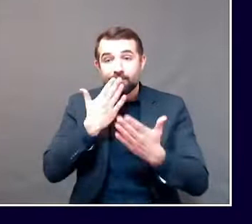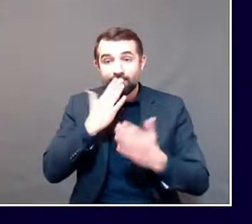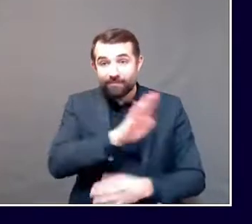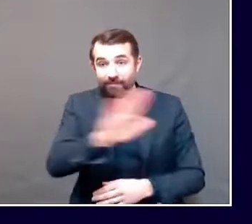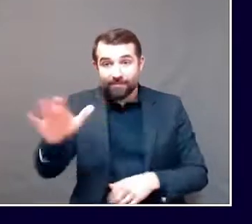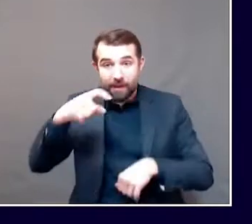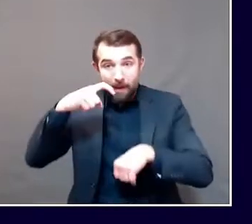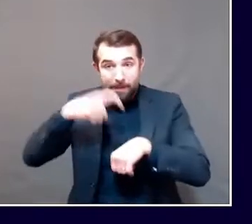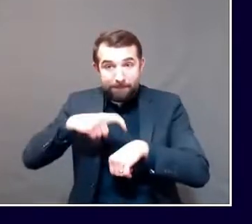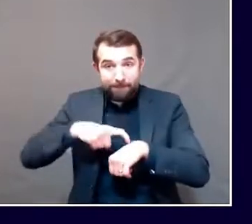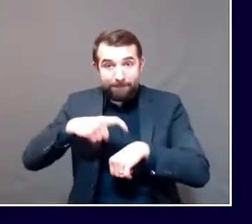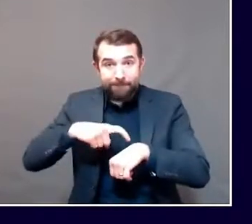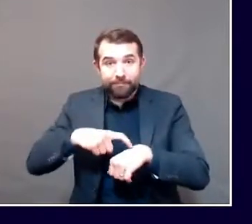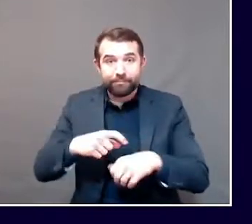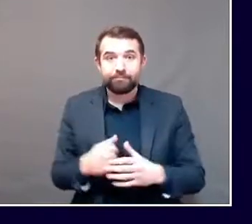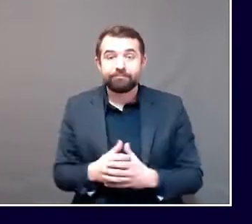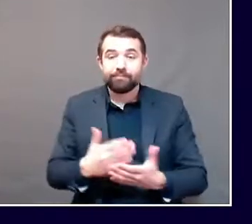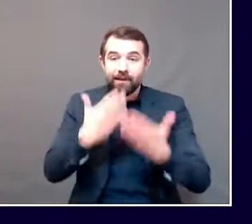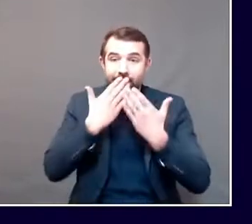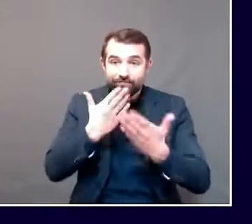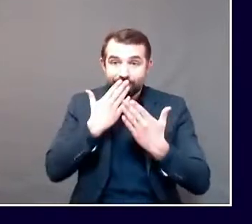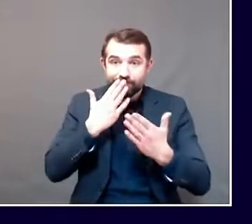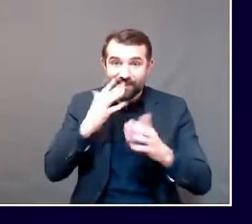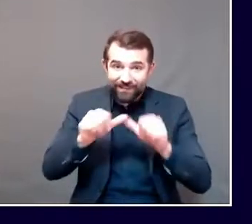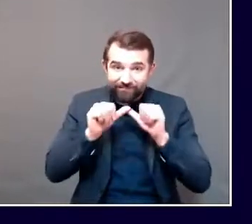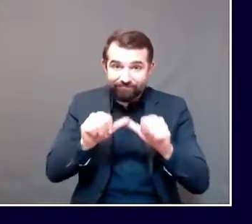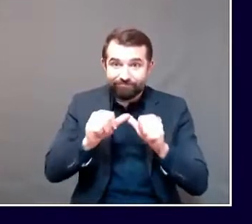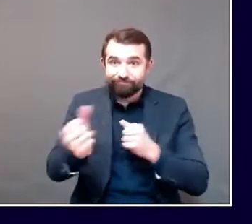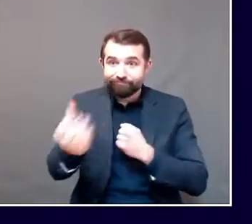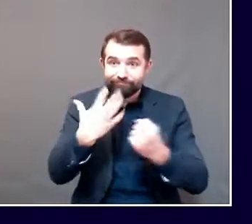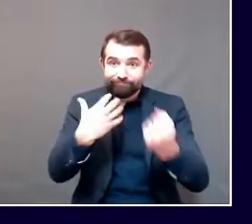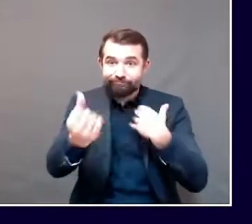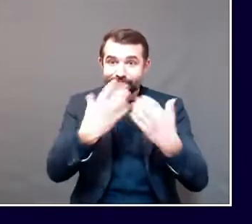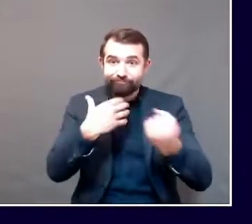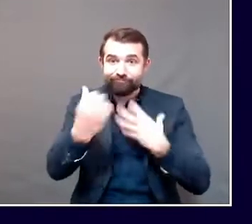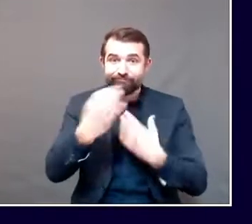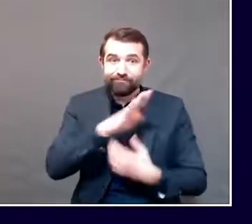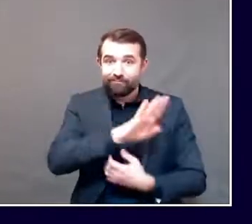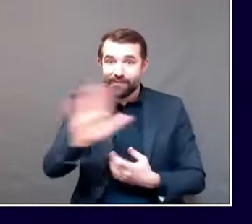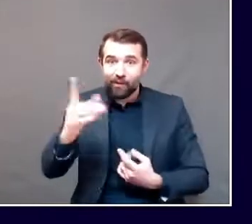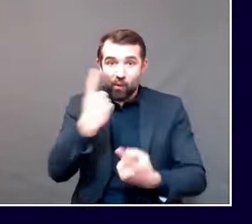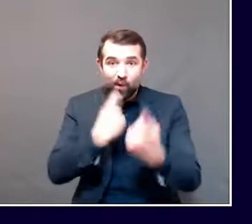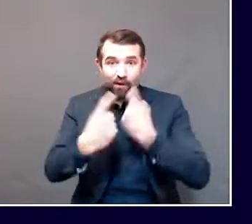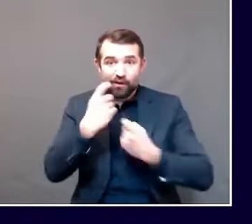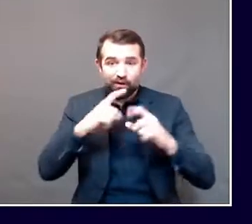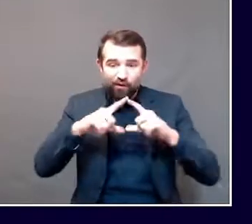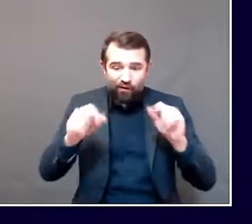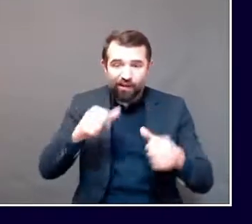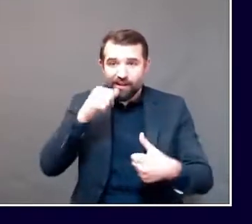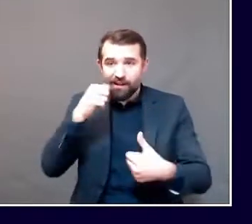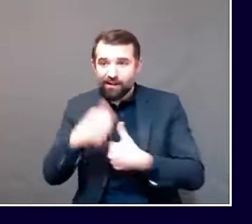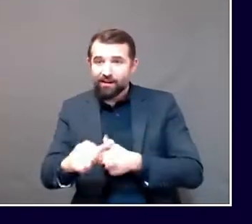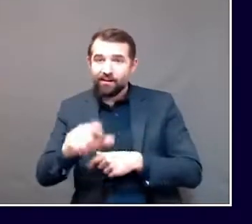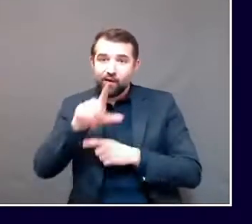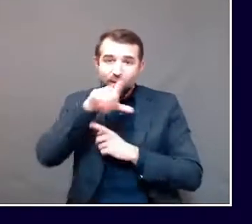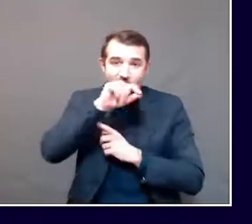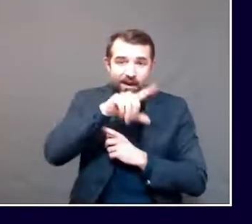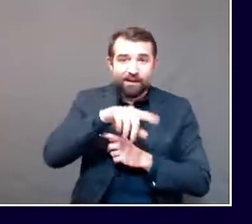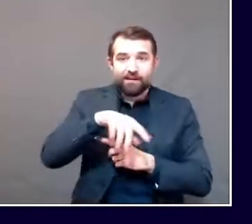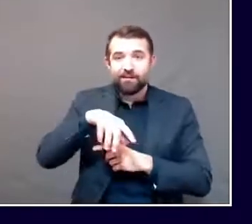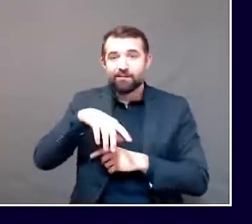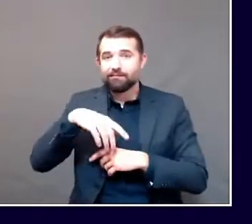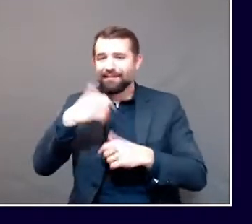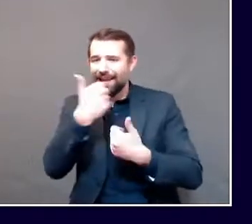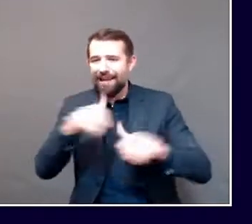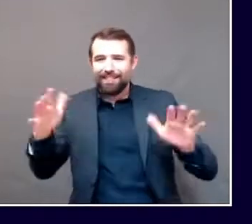afternoon. Thank you for continuing to submit questions. Please keep those cards and letters and tweets coming. We will continue